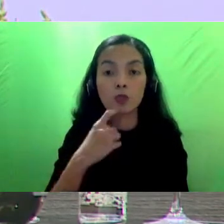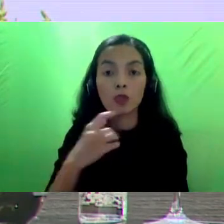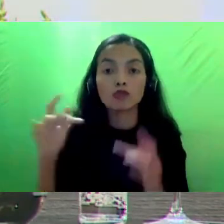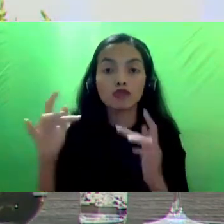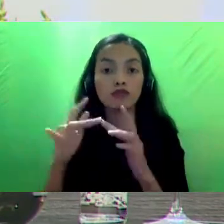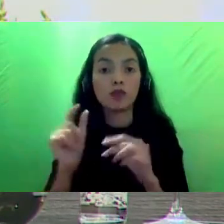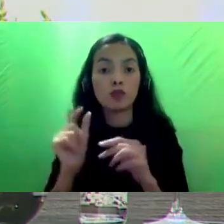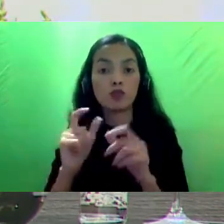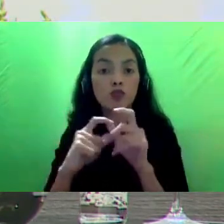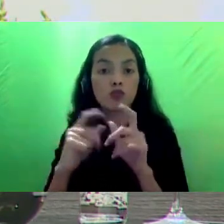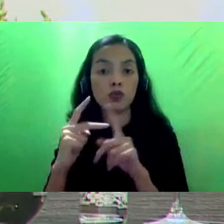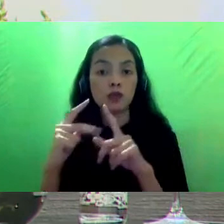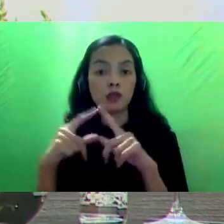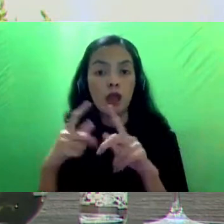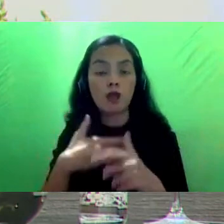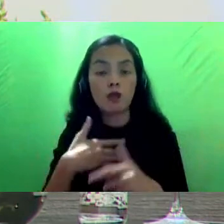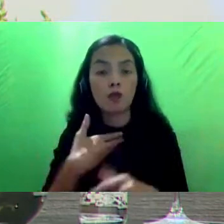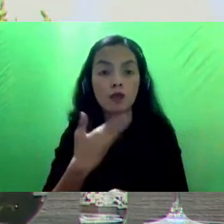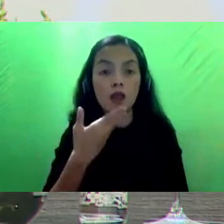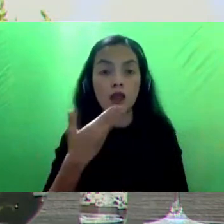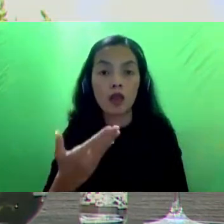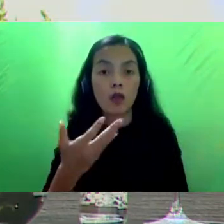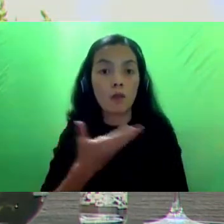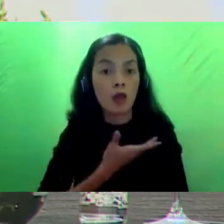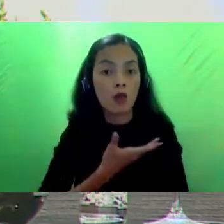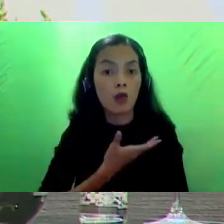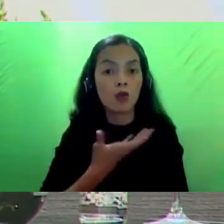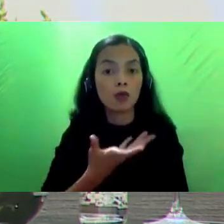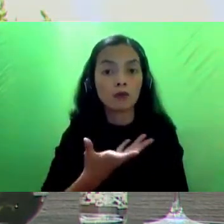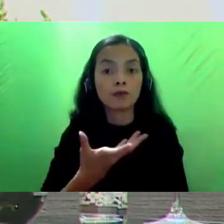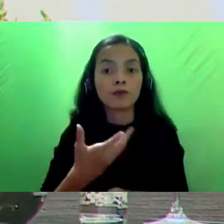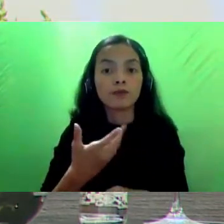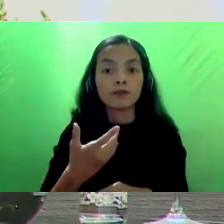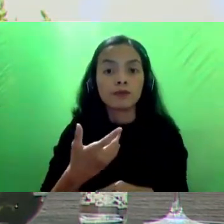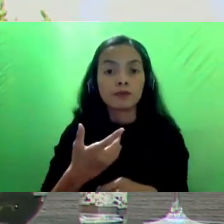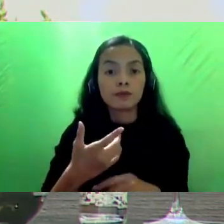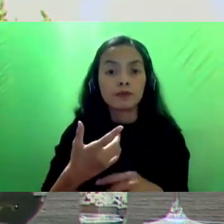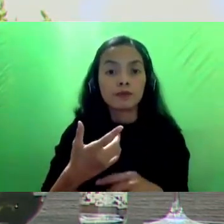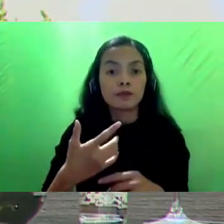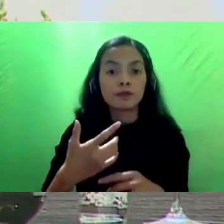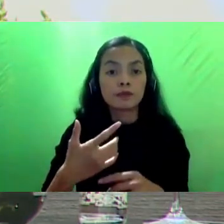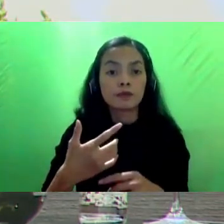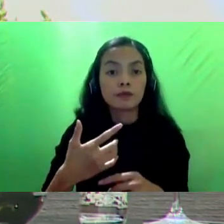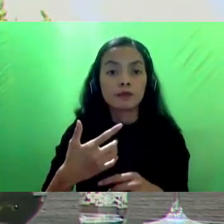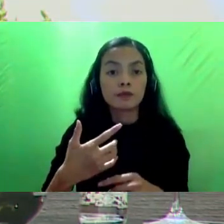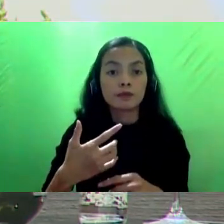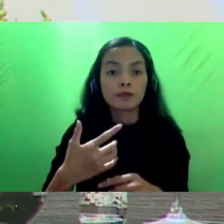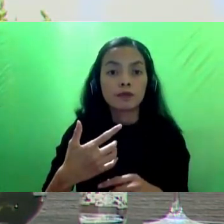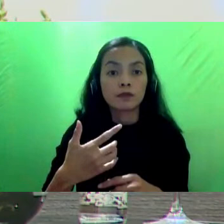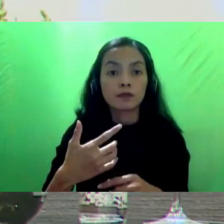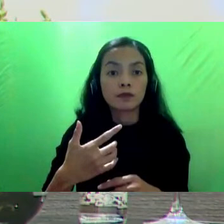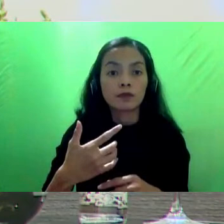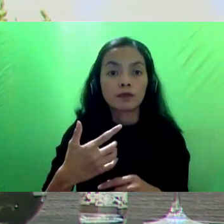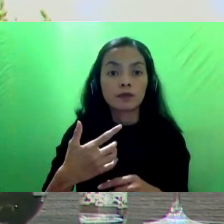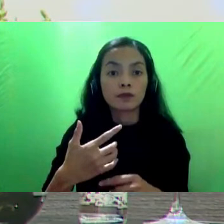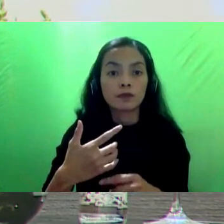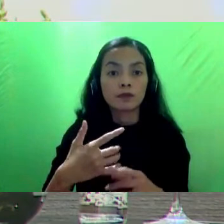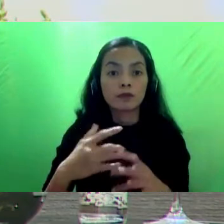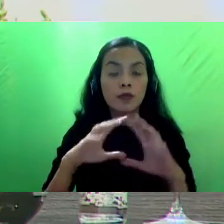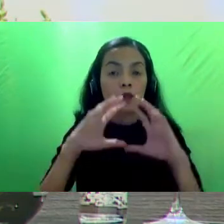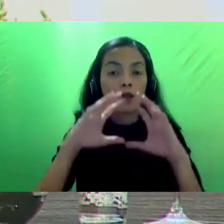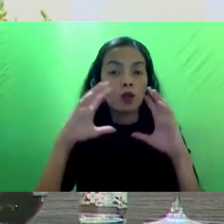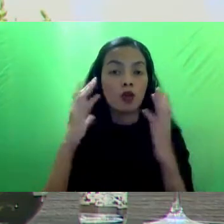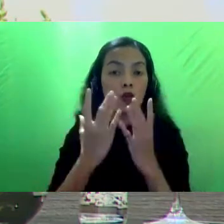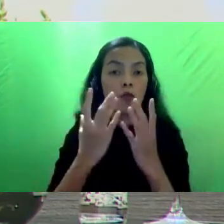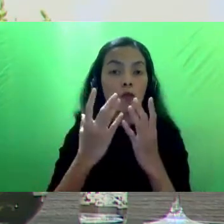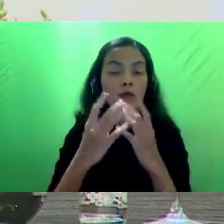to address in this occasion is, what is the role of the Global Multidimensional Poverty Index?